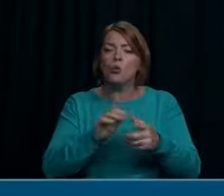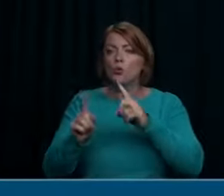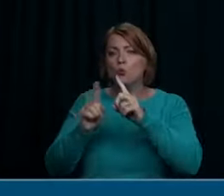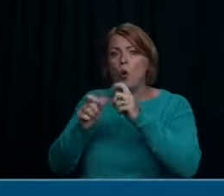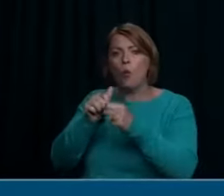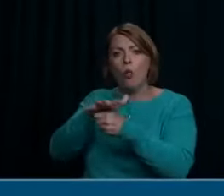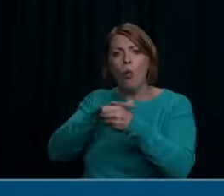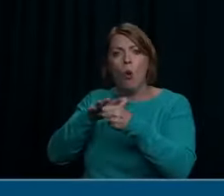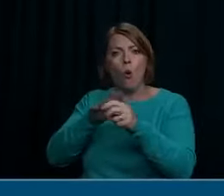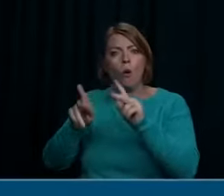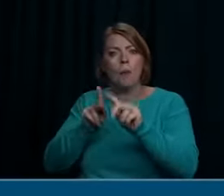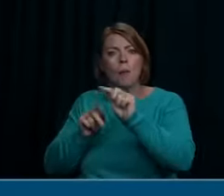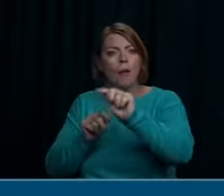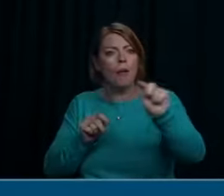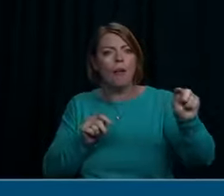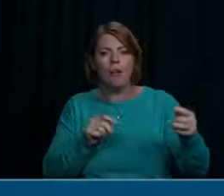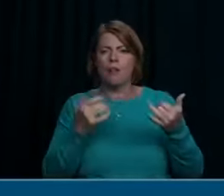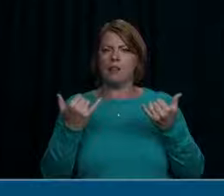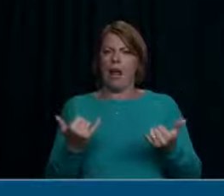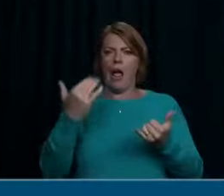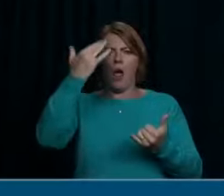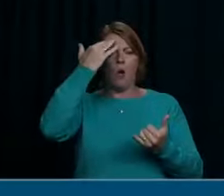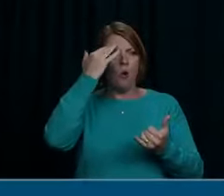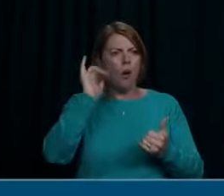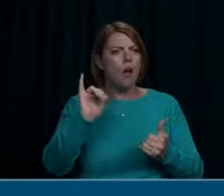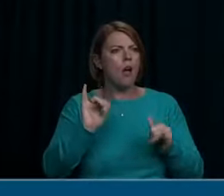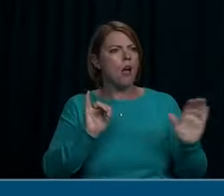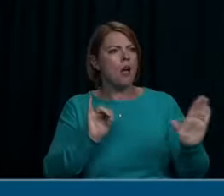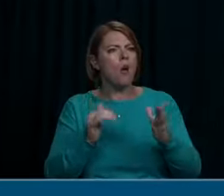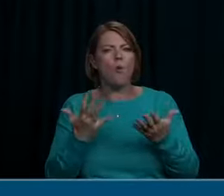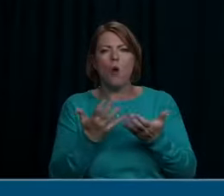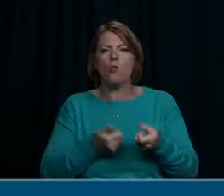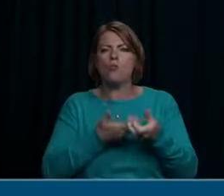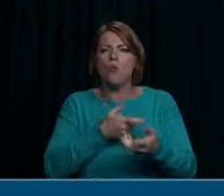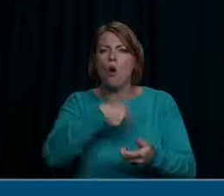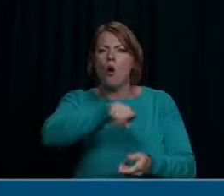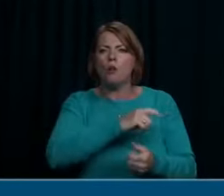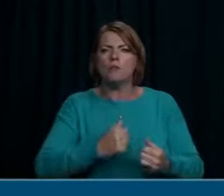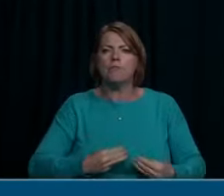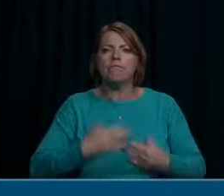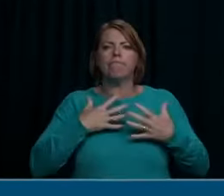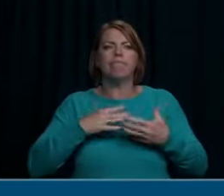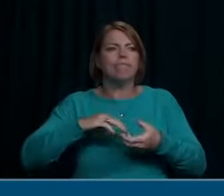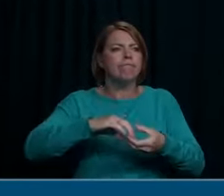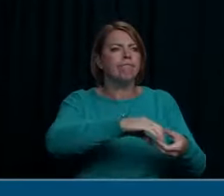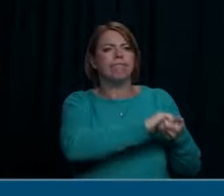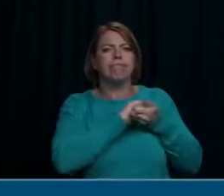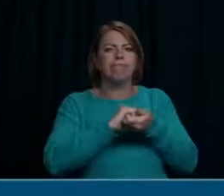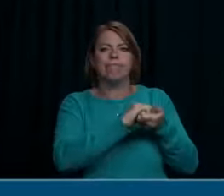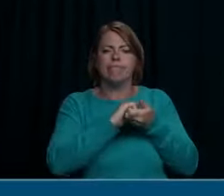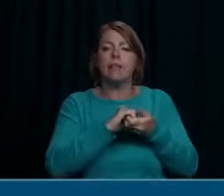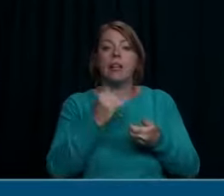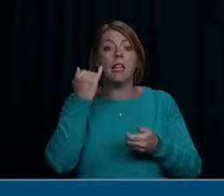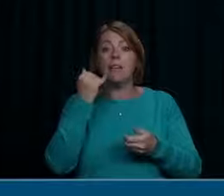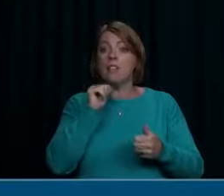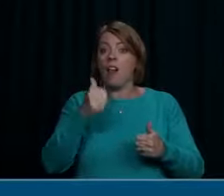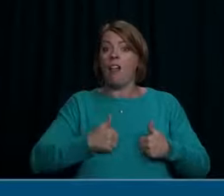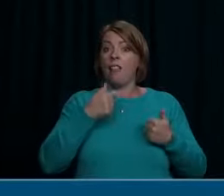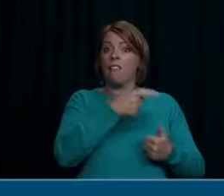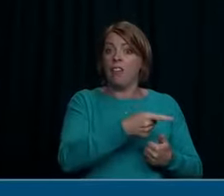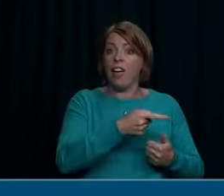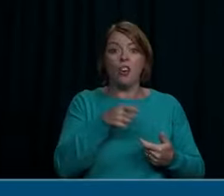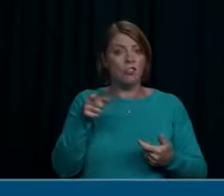officials, that's how you figure out what's inspired that community to come together. When you're not there, my opponent, as you pointed out, lives in